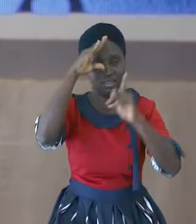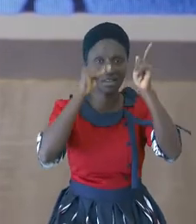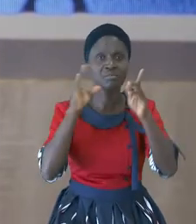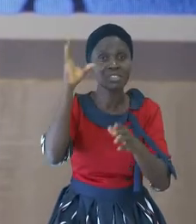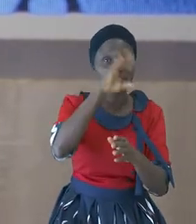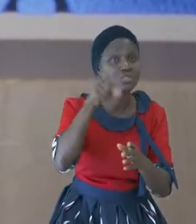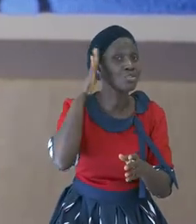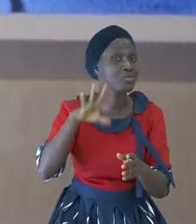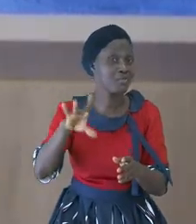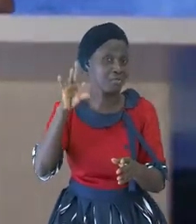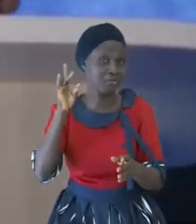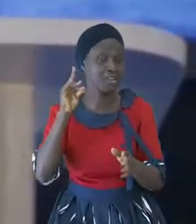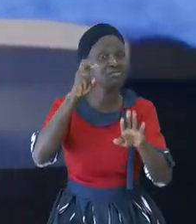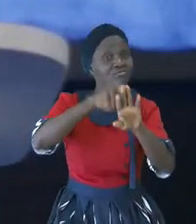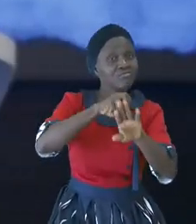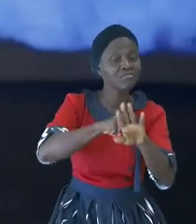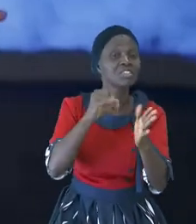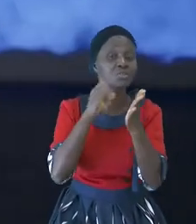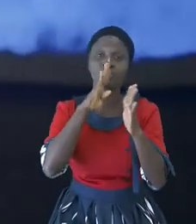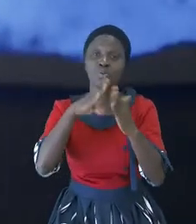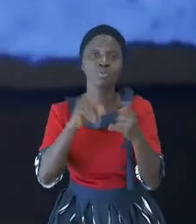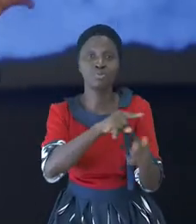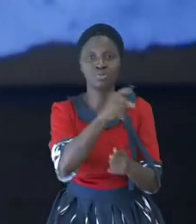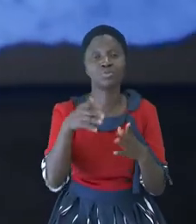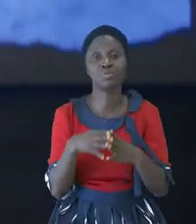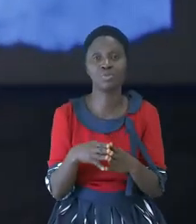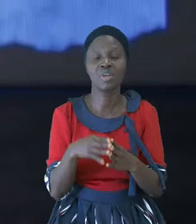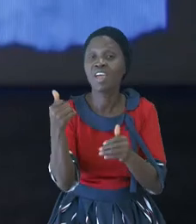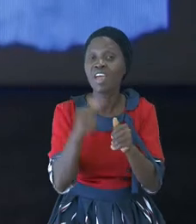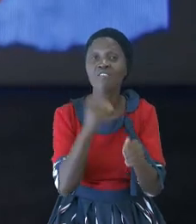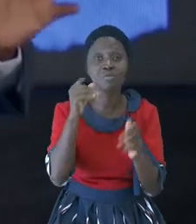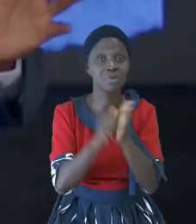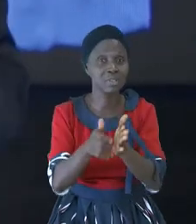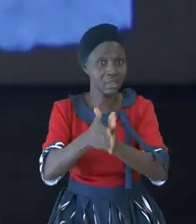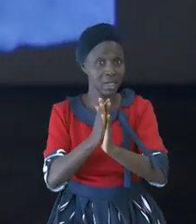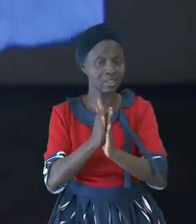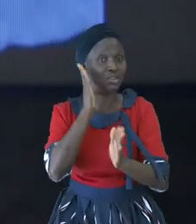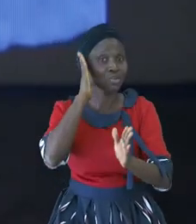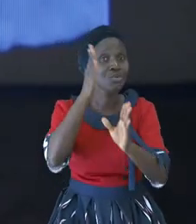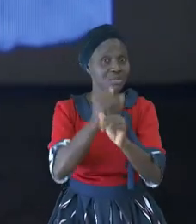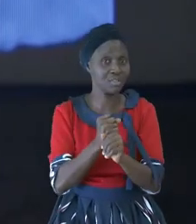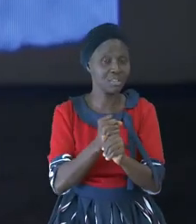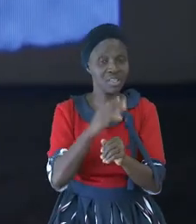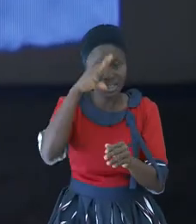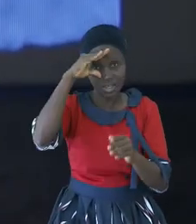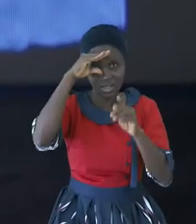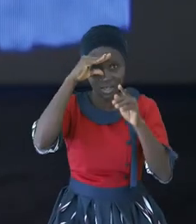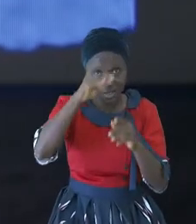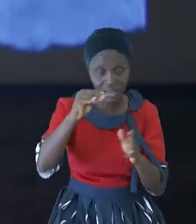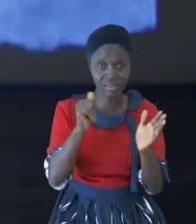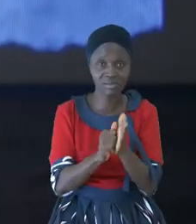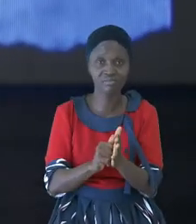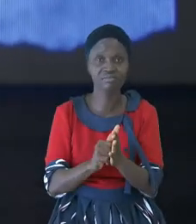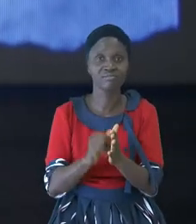shall be open to you. For everyone that asketh receiveth, he that seeketh findeth, and to him that knocketh